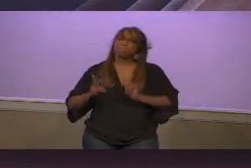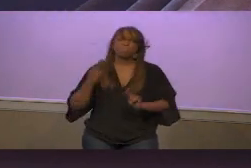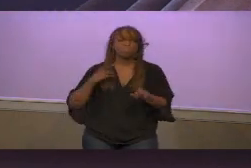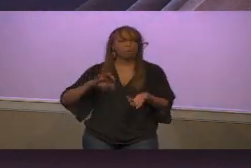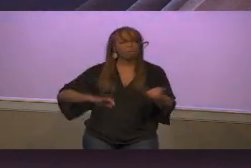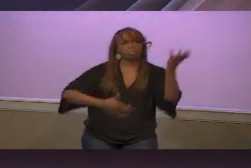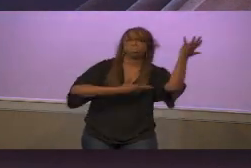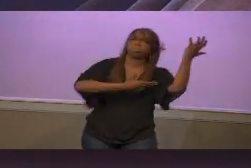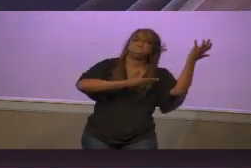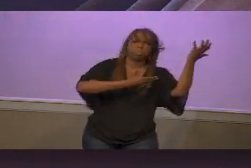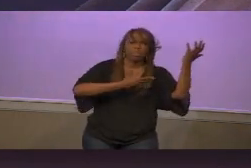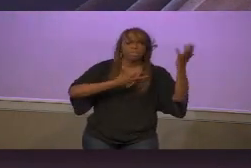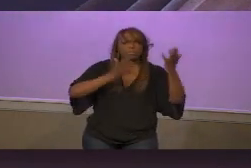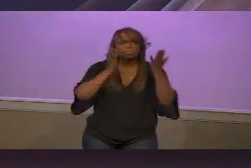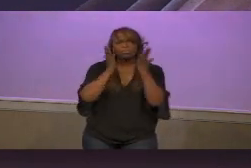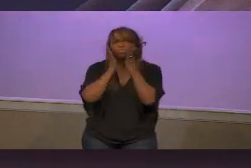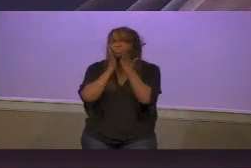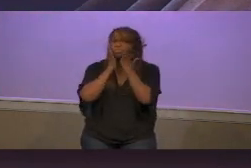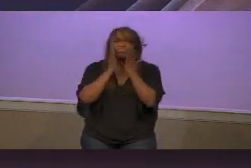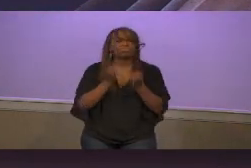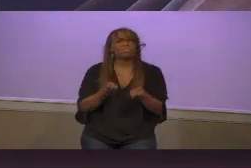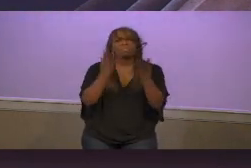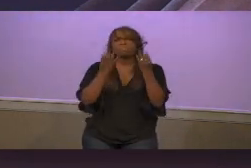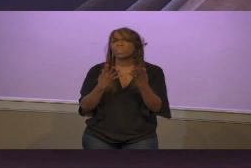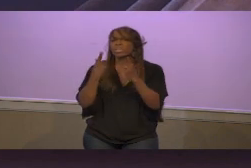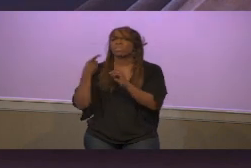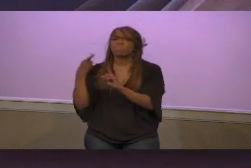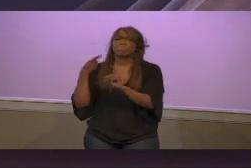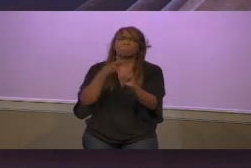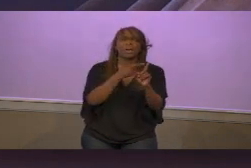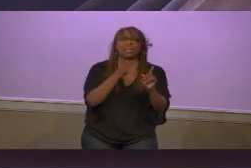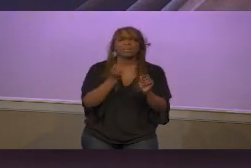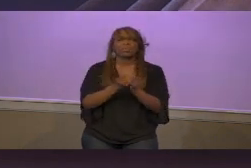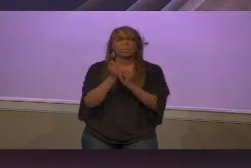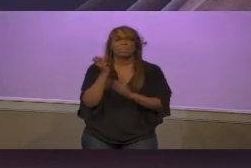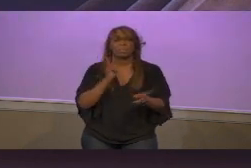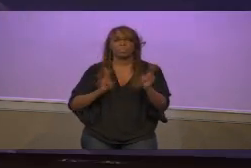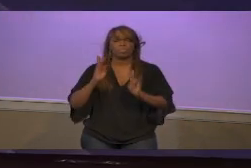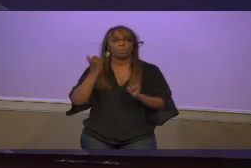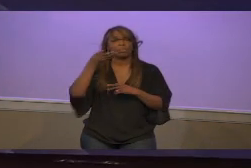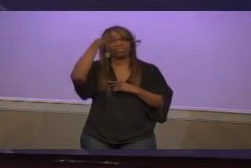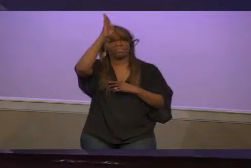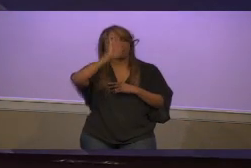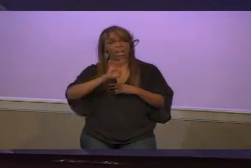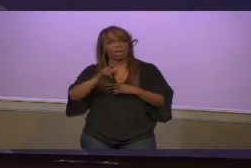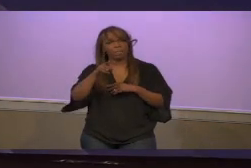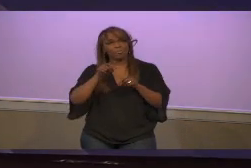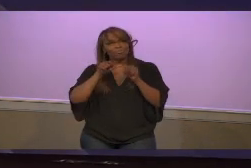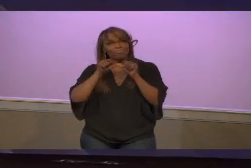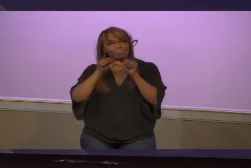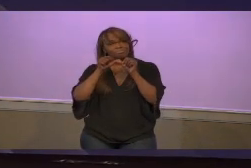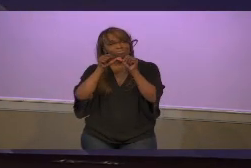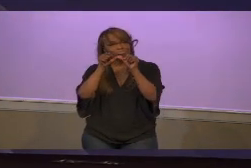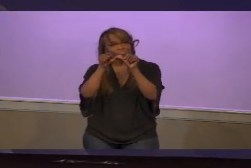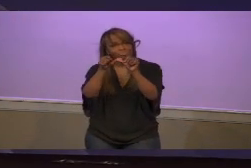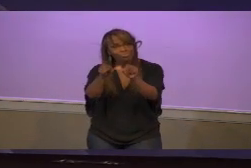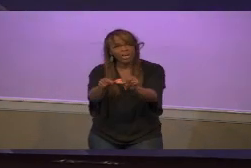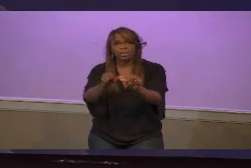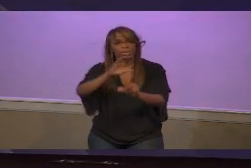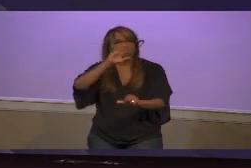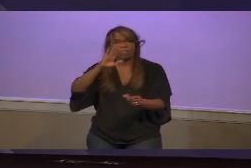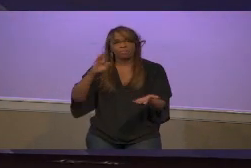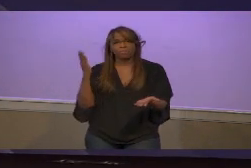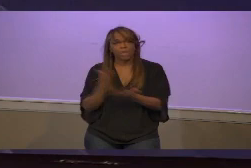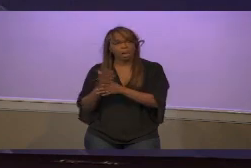caused a crippling effect in many instances with the people of God, you're still pushing forward and